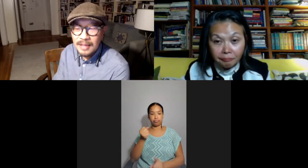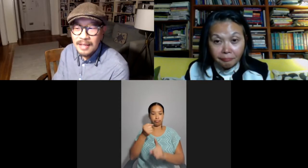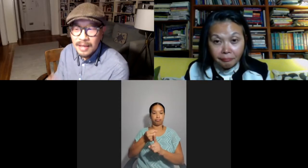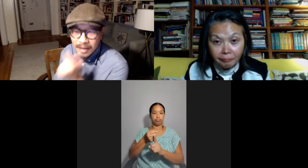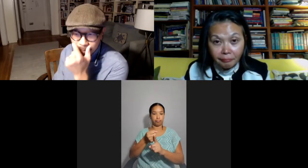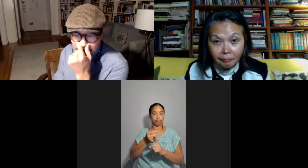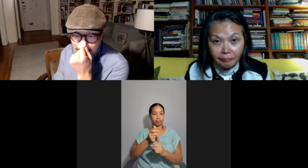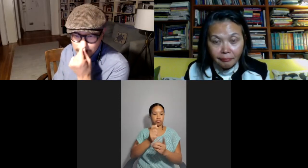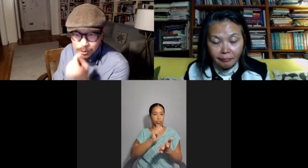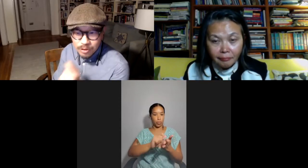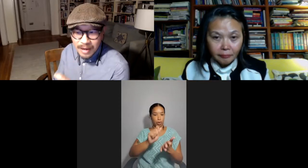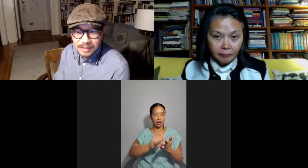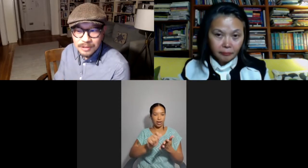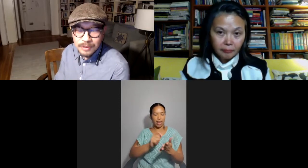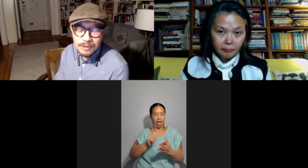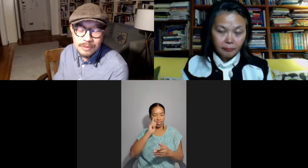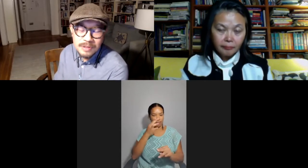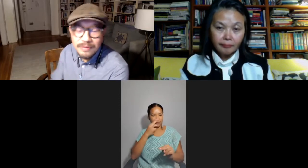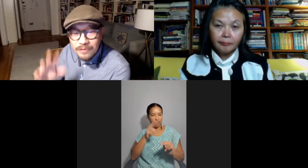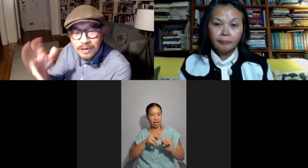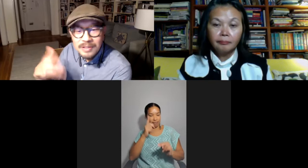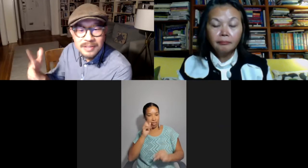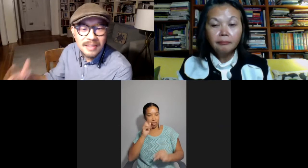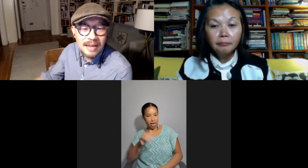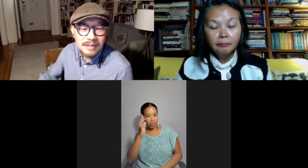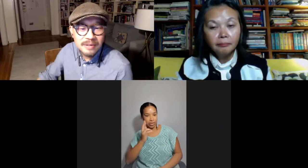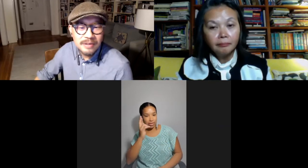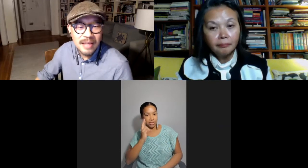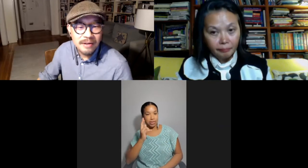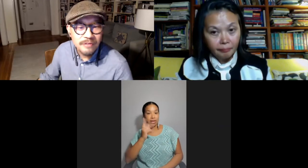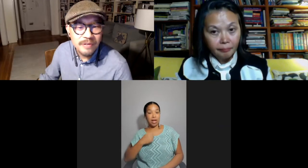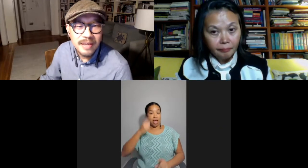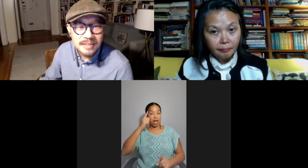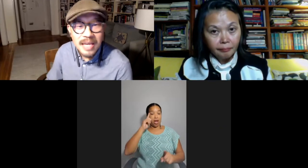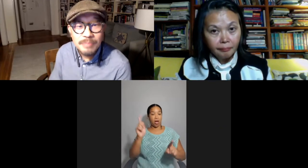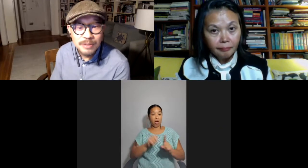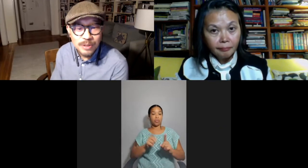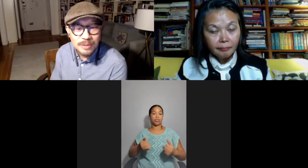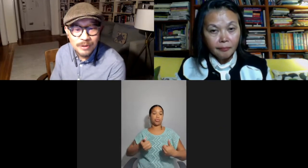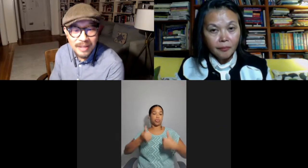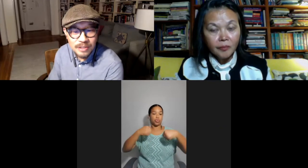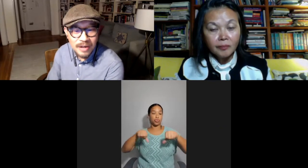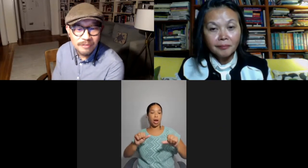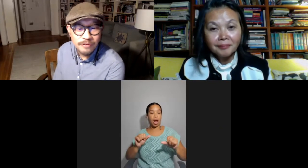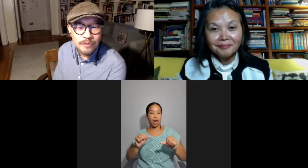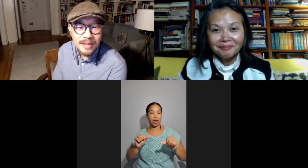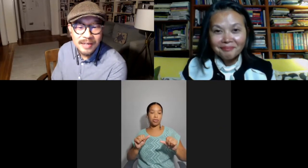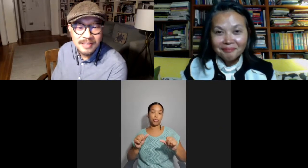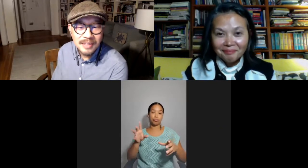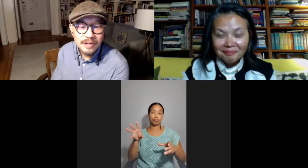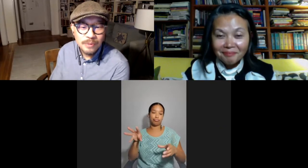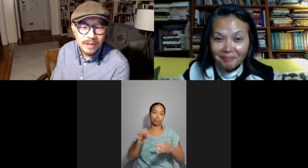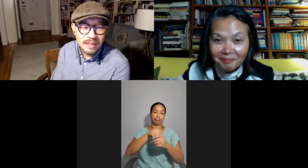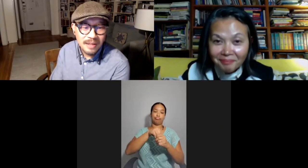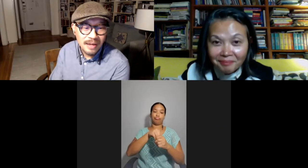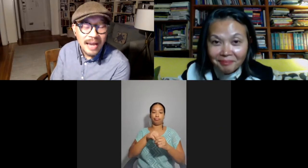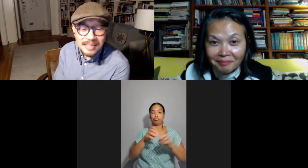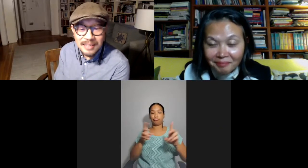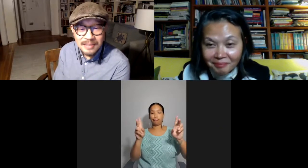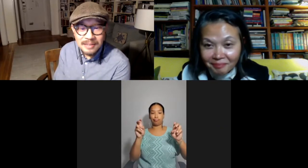reason. But I do try to subvert that escapist principle and try to freight it